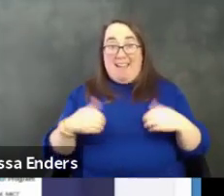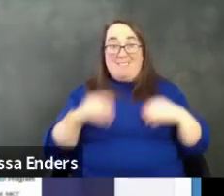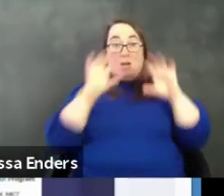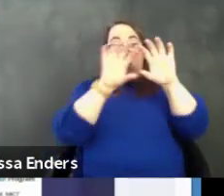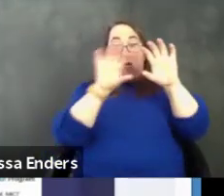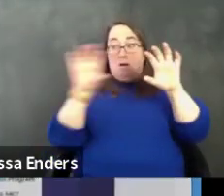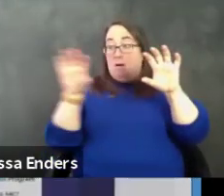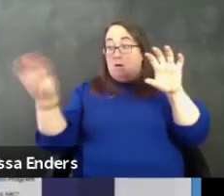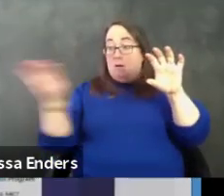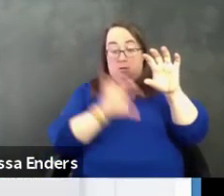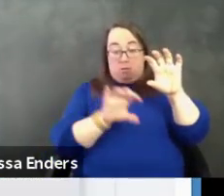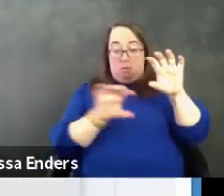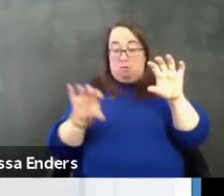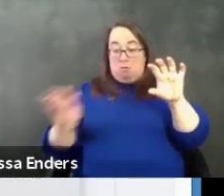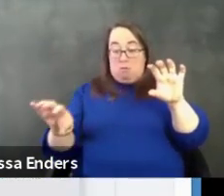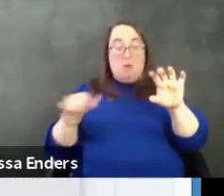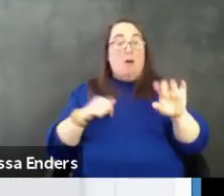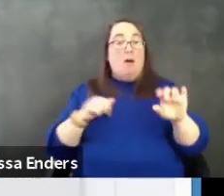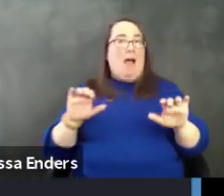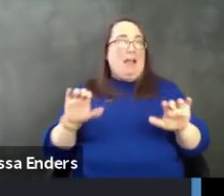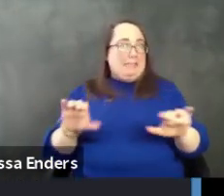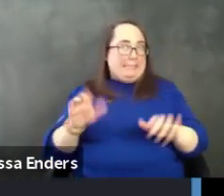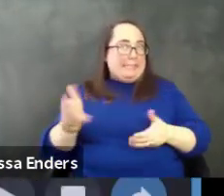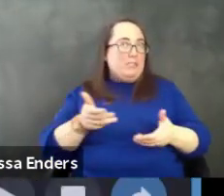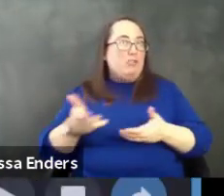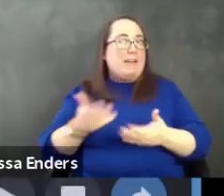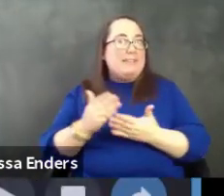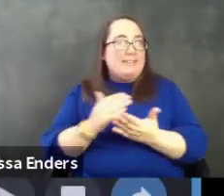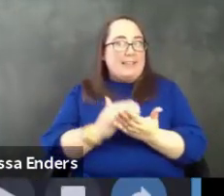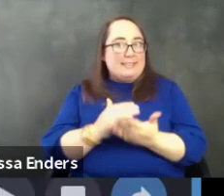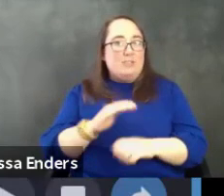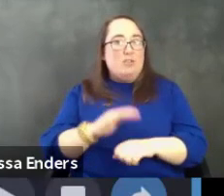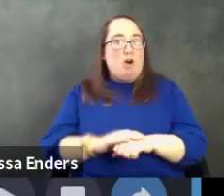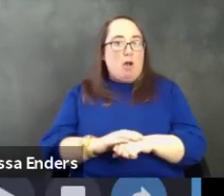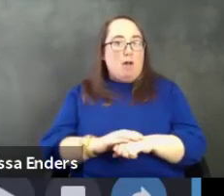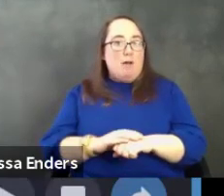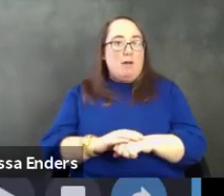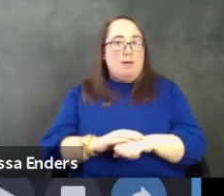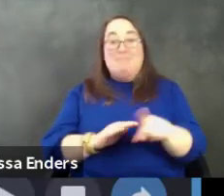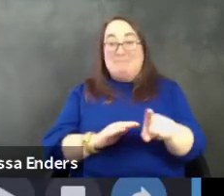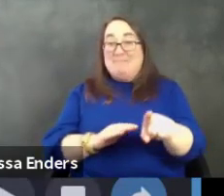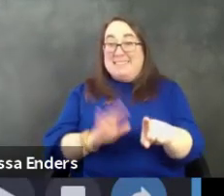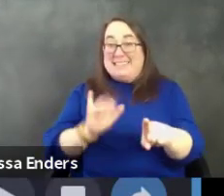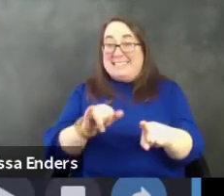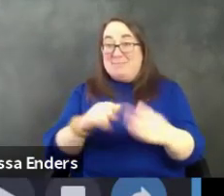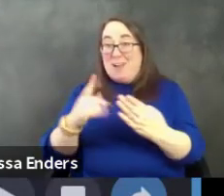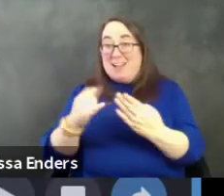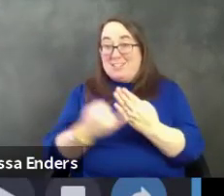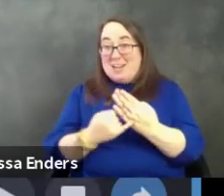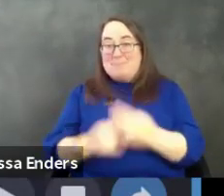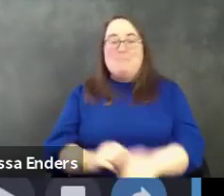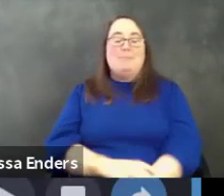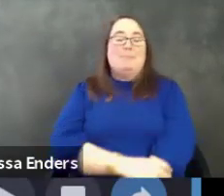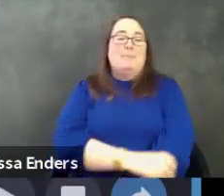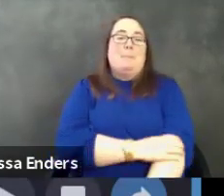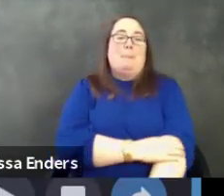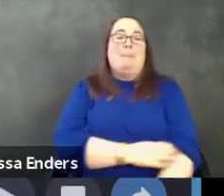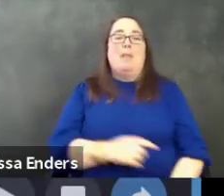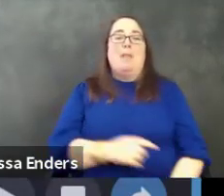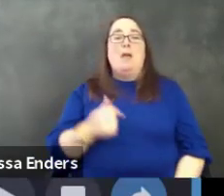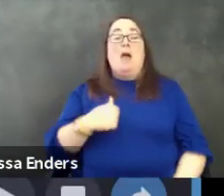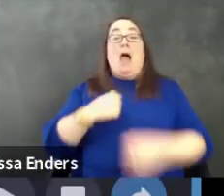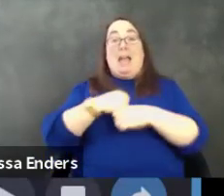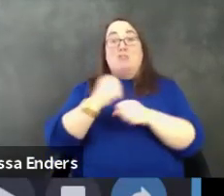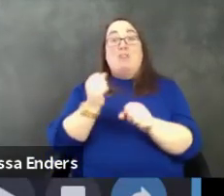I did an interactive lesson for my Lights Camera Action project. So I've created this